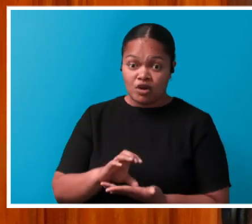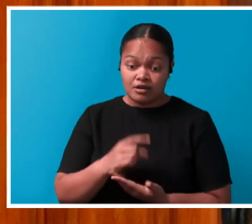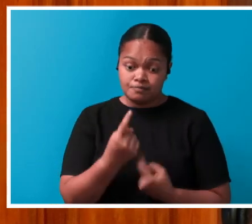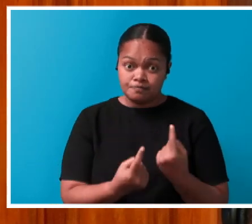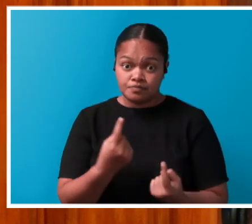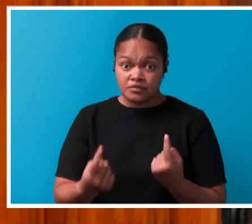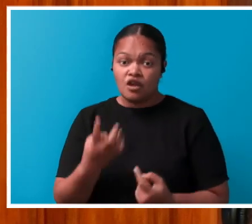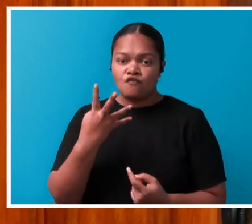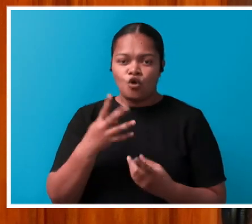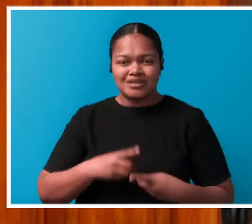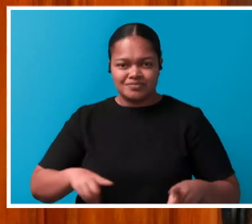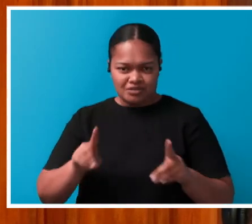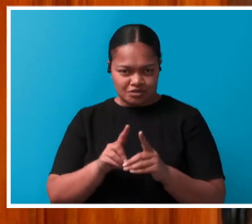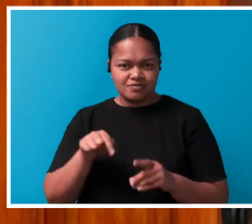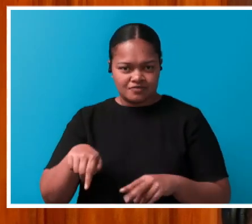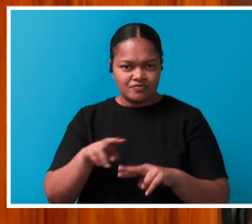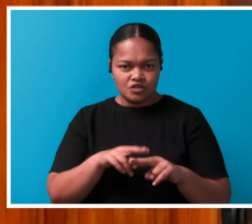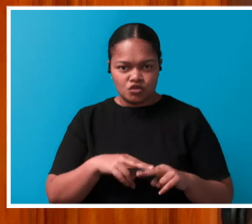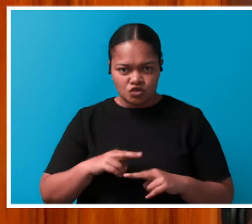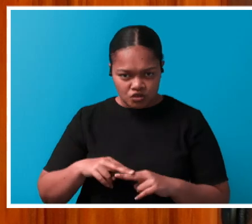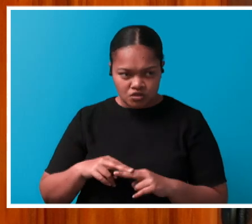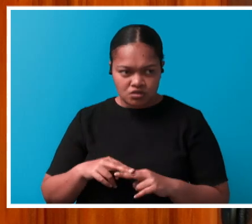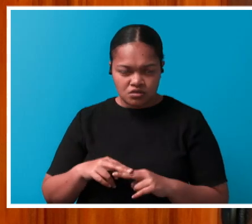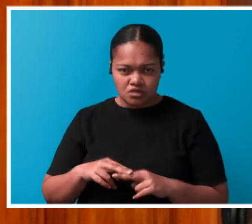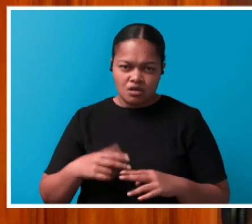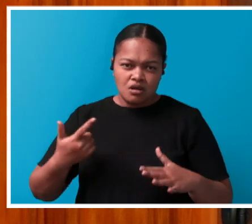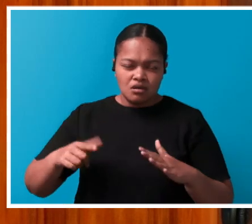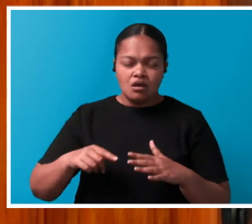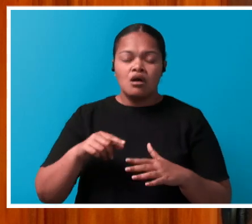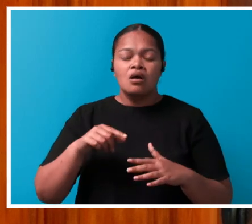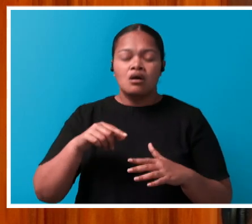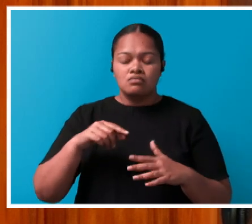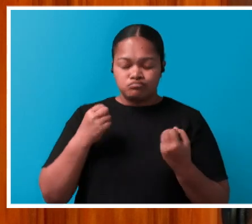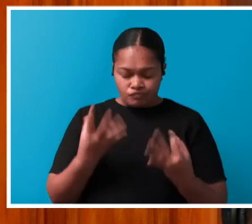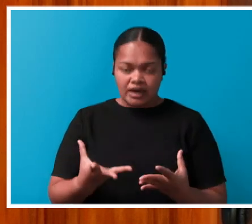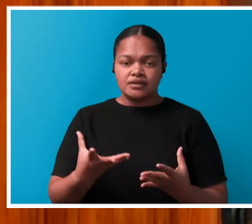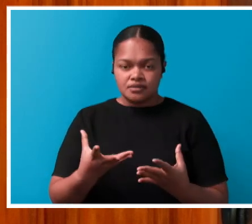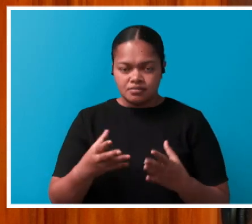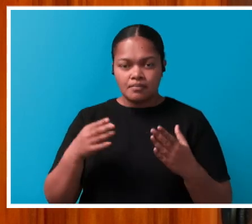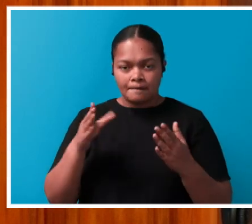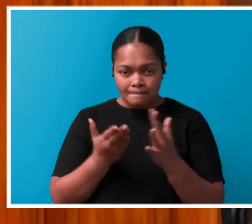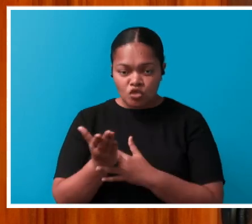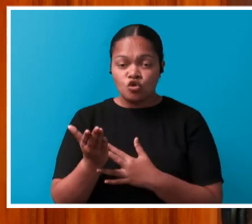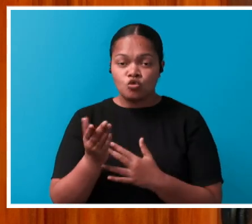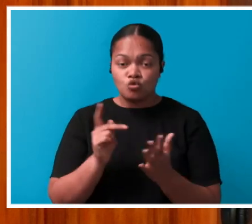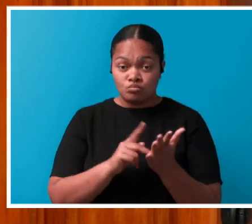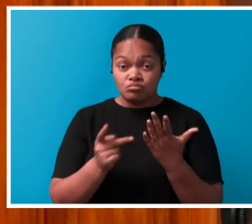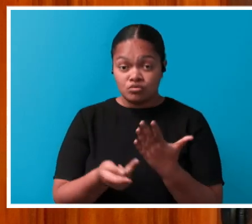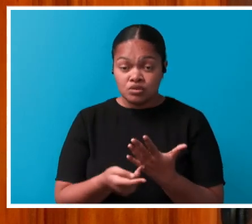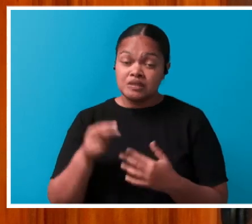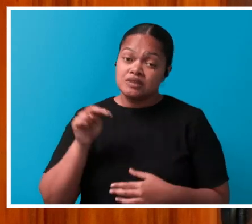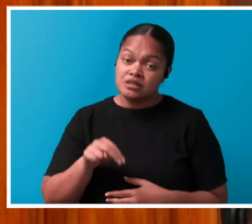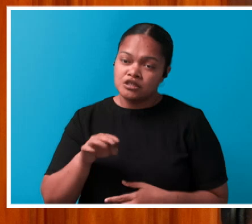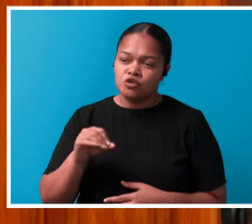4 divisions in the country. The scope of the assistance provided by the scheme varies according to the needs of